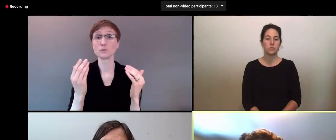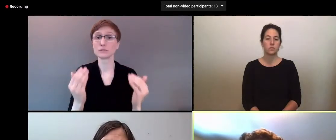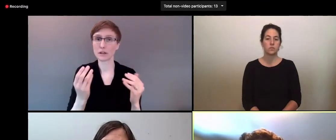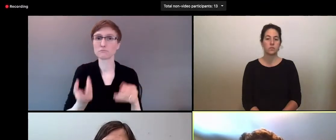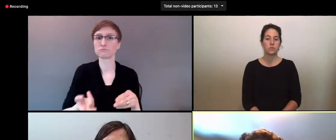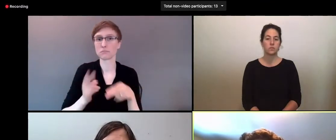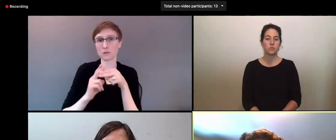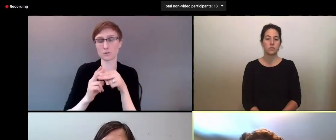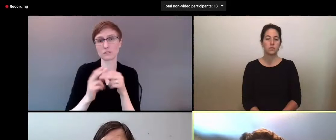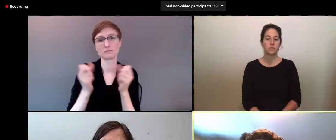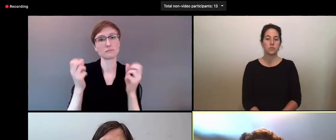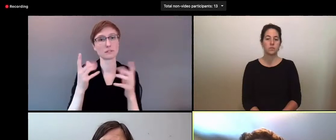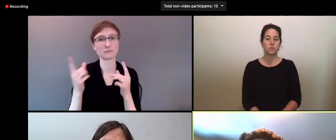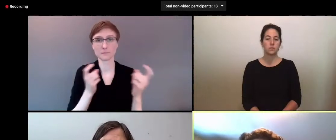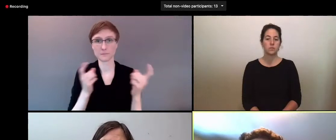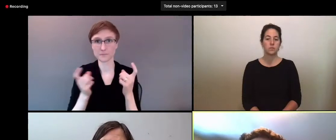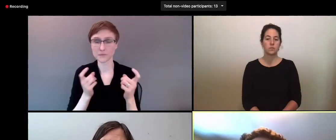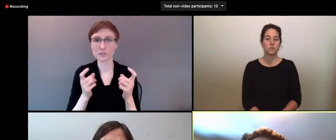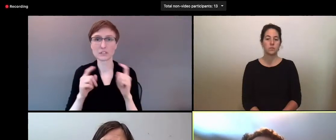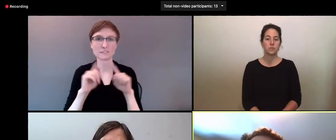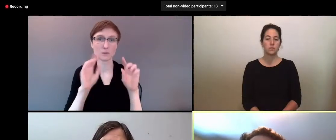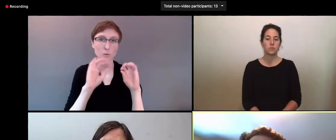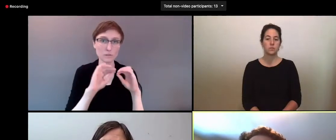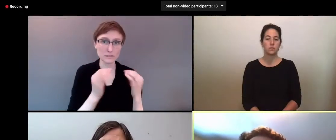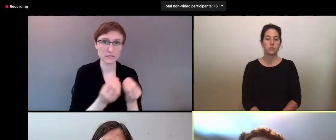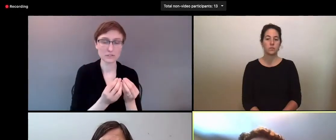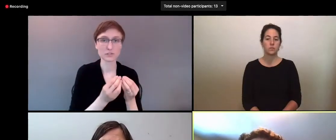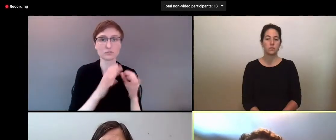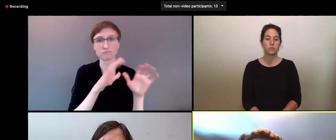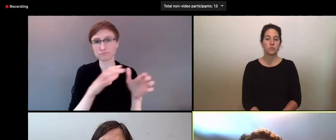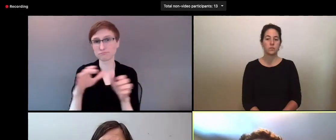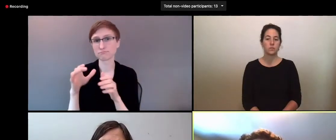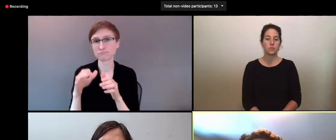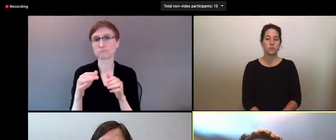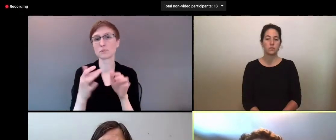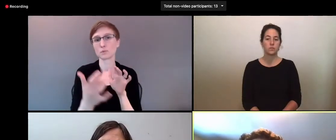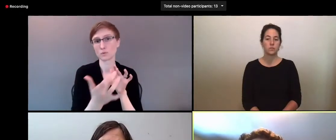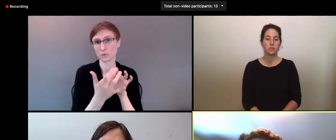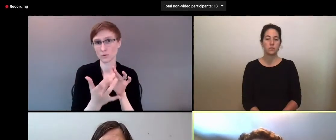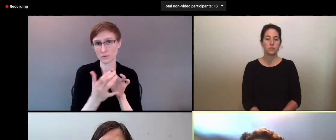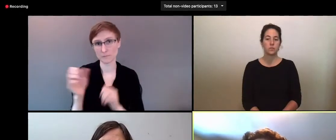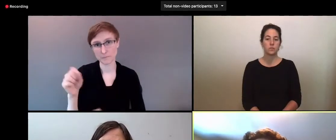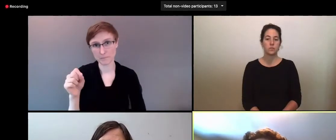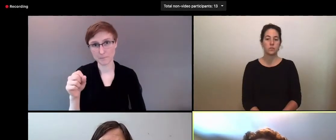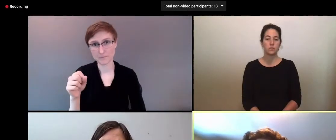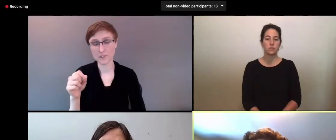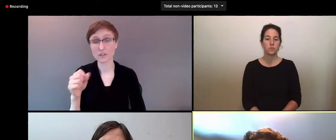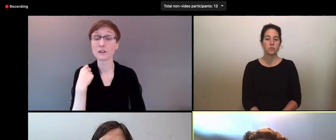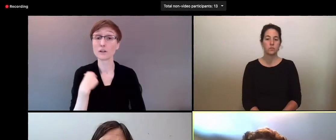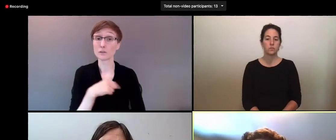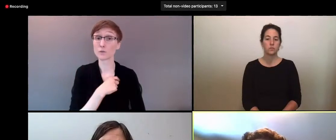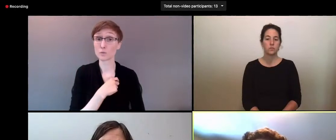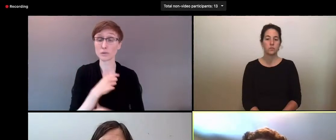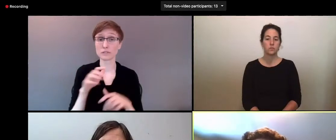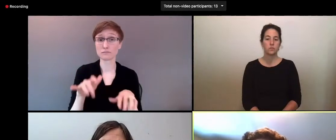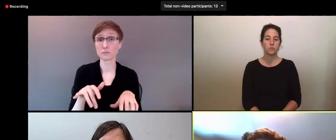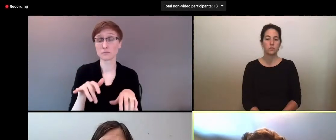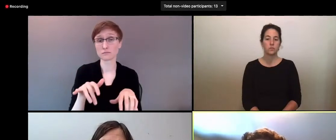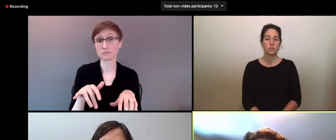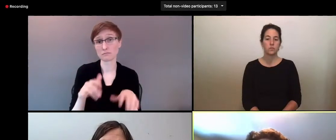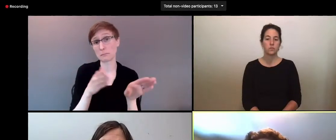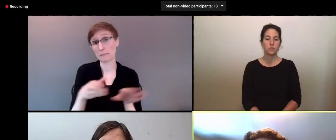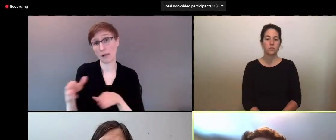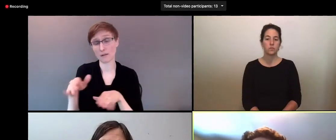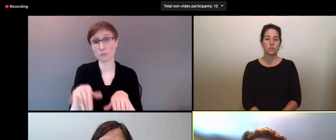of organizations. And Dr. Etch has already mentioned that we've got a number of webinars planned with various